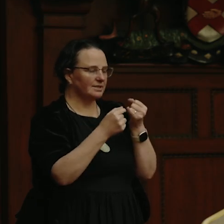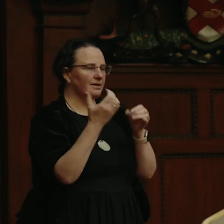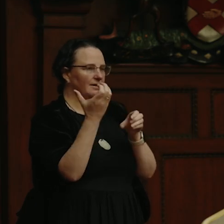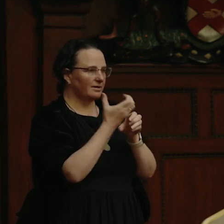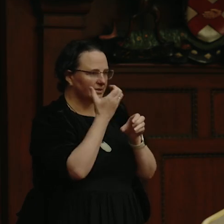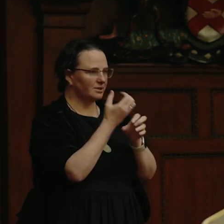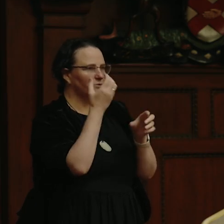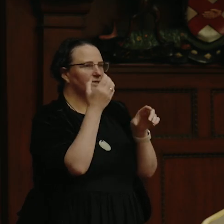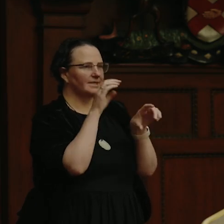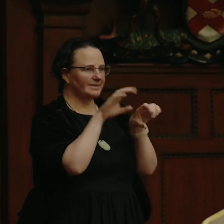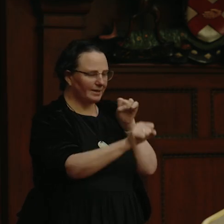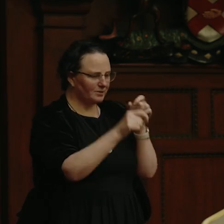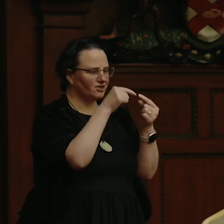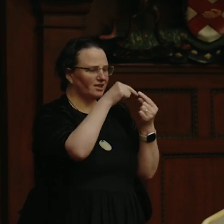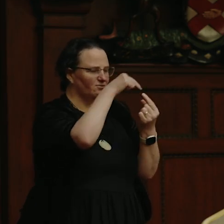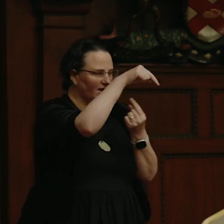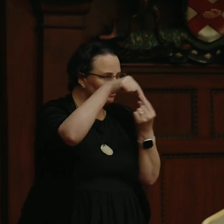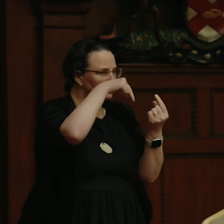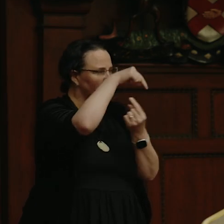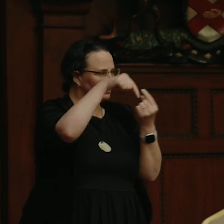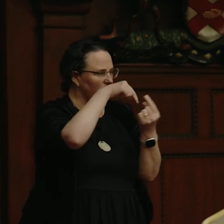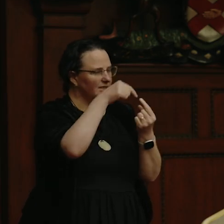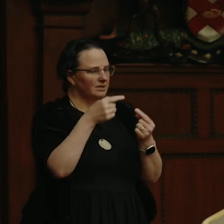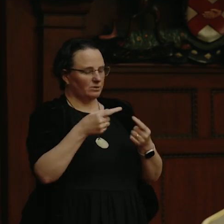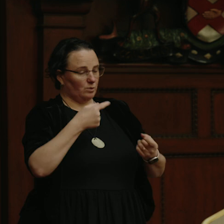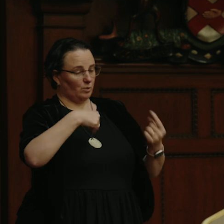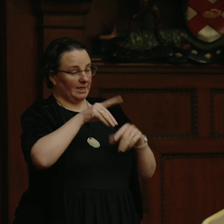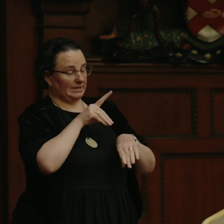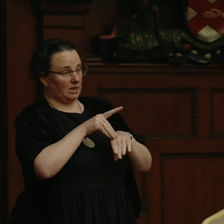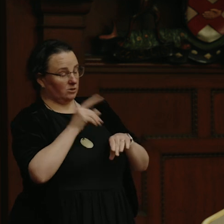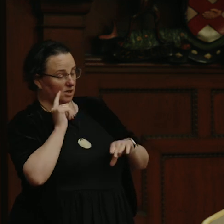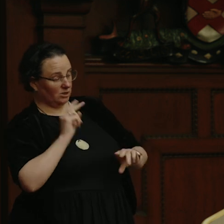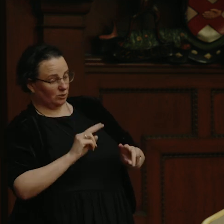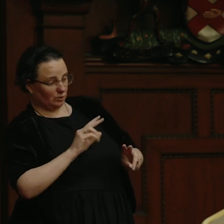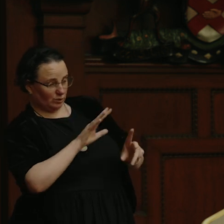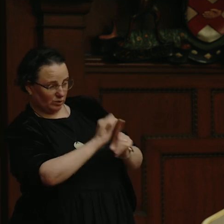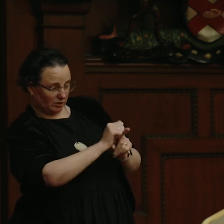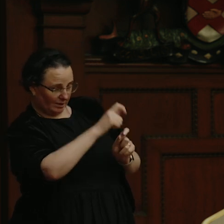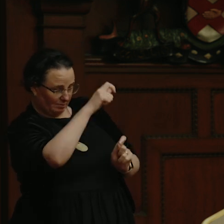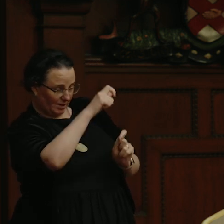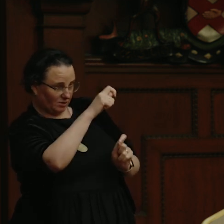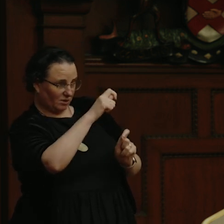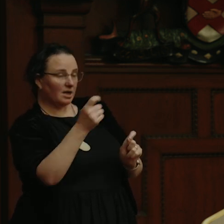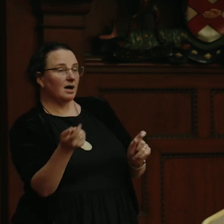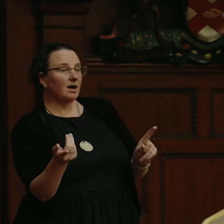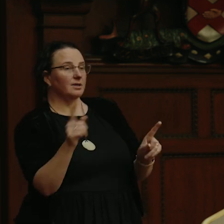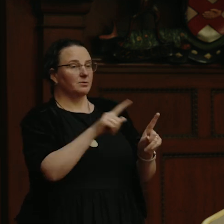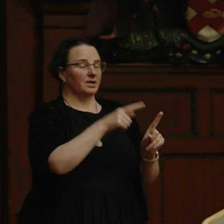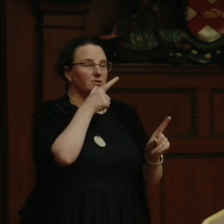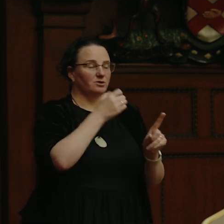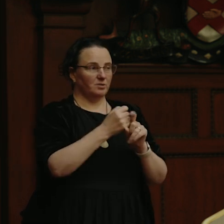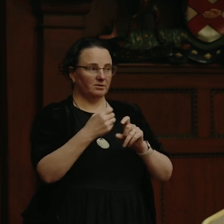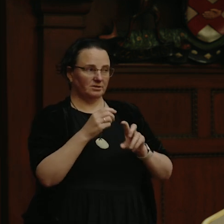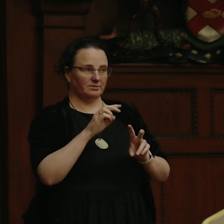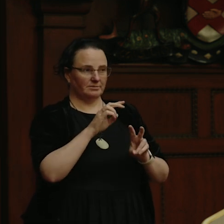looking at and we're trying to measure. I will come back to questionnaires and experience in a second.